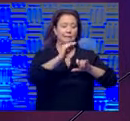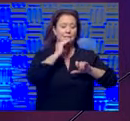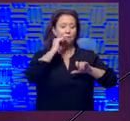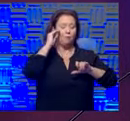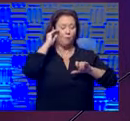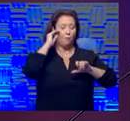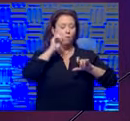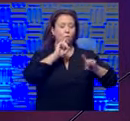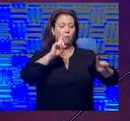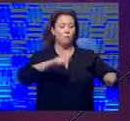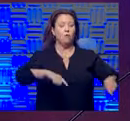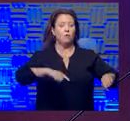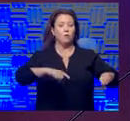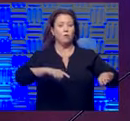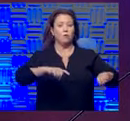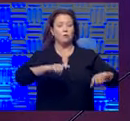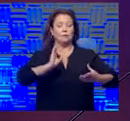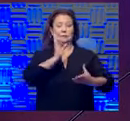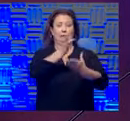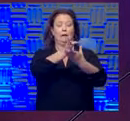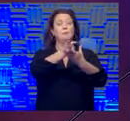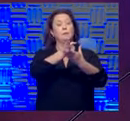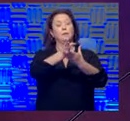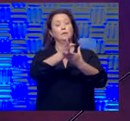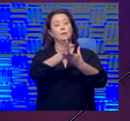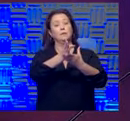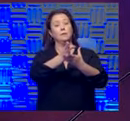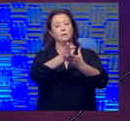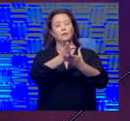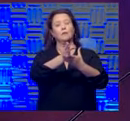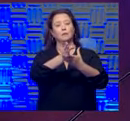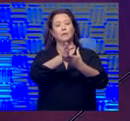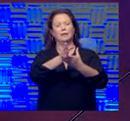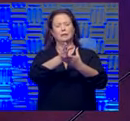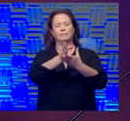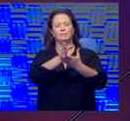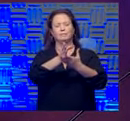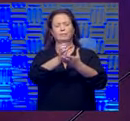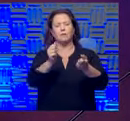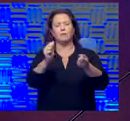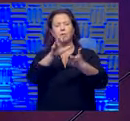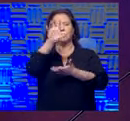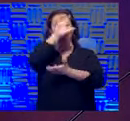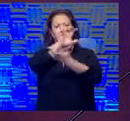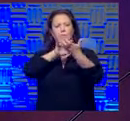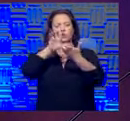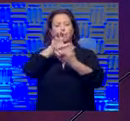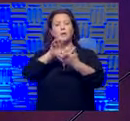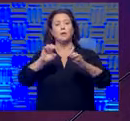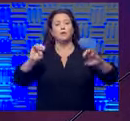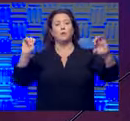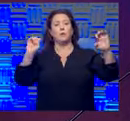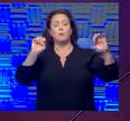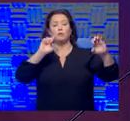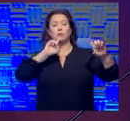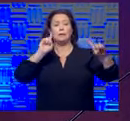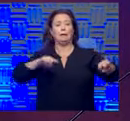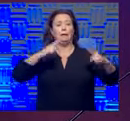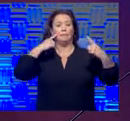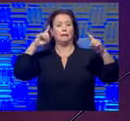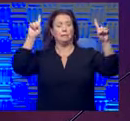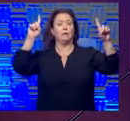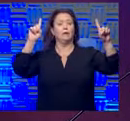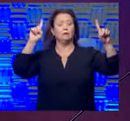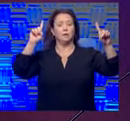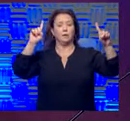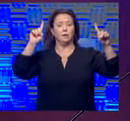reopening plan to sunset then lent a lot of confusion. So the emergency declaration is still in place. That allows